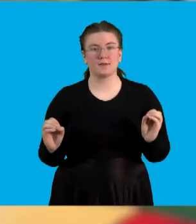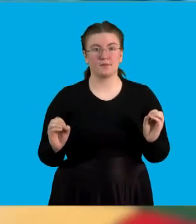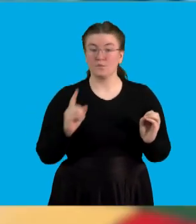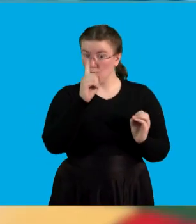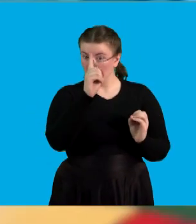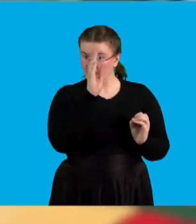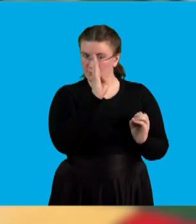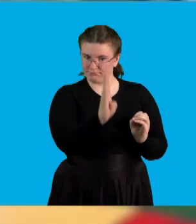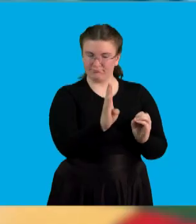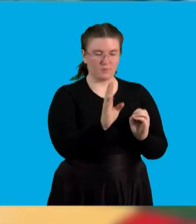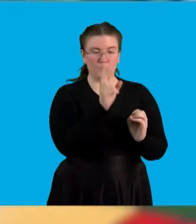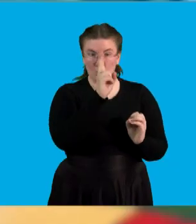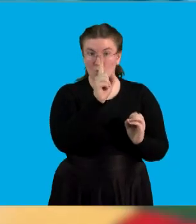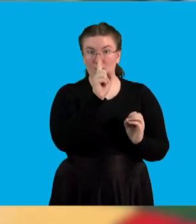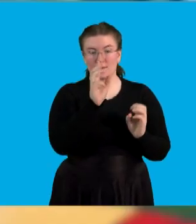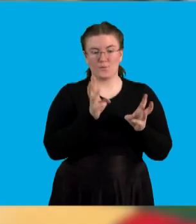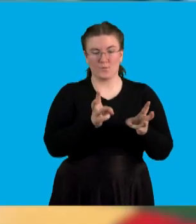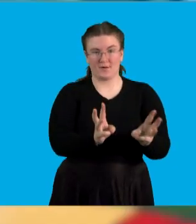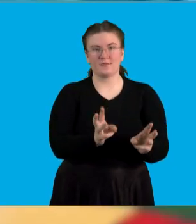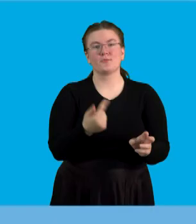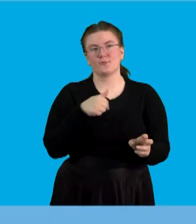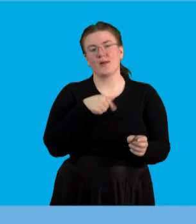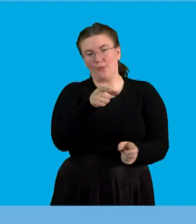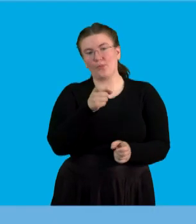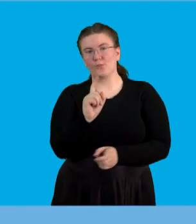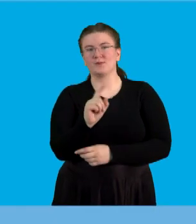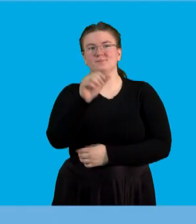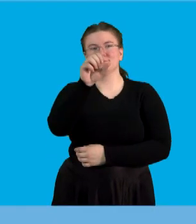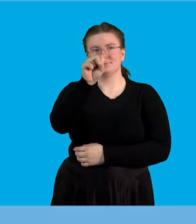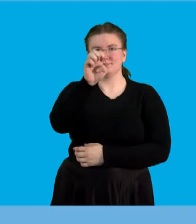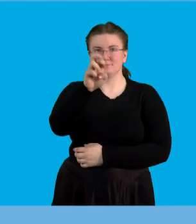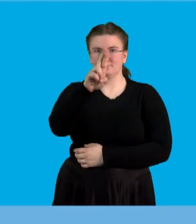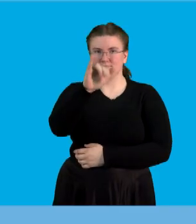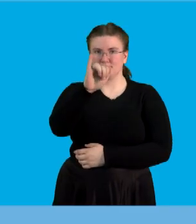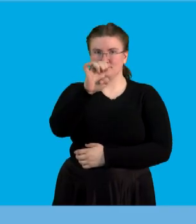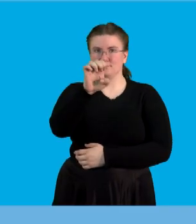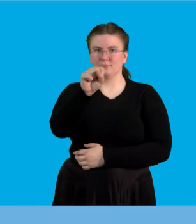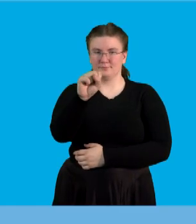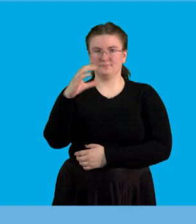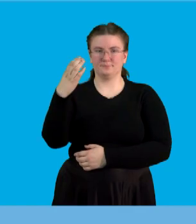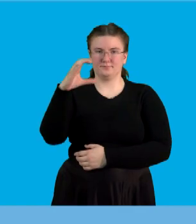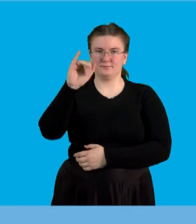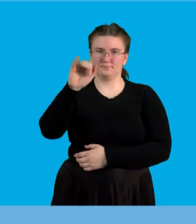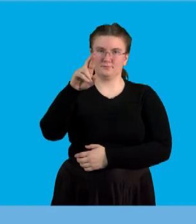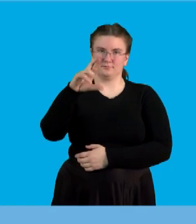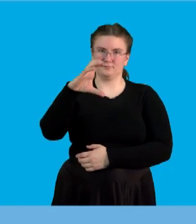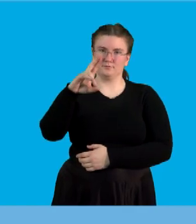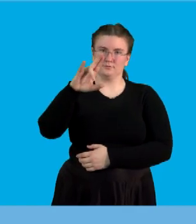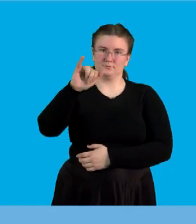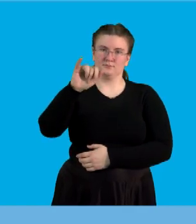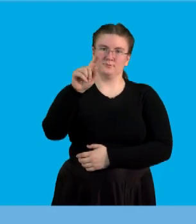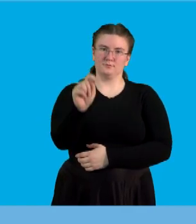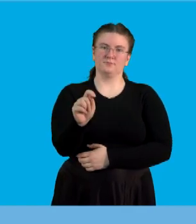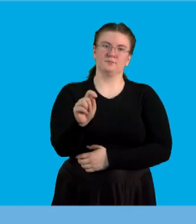circuit, if it's going in one particular direction, then we can call that a series circuit. Now, the components are